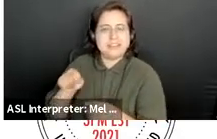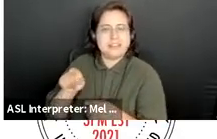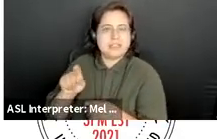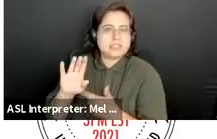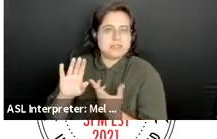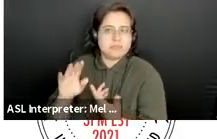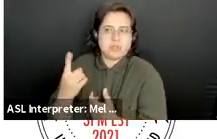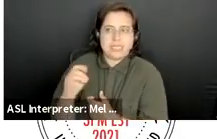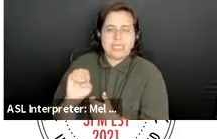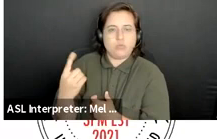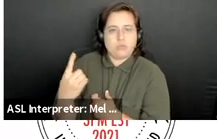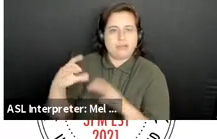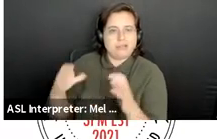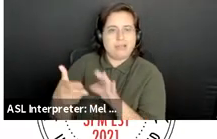classification.